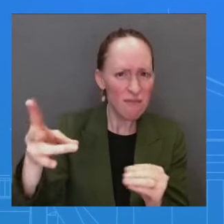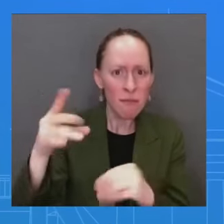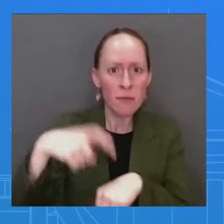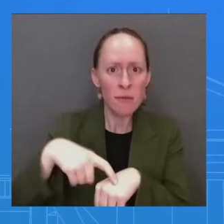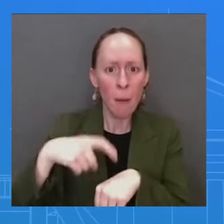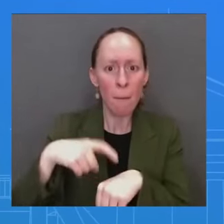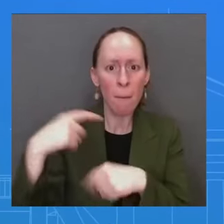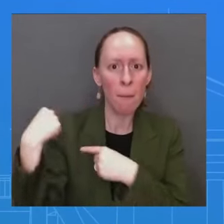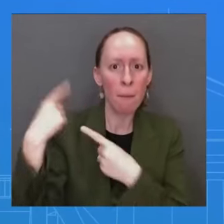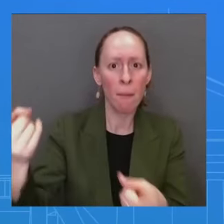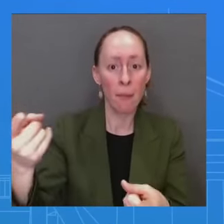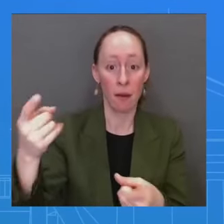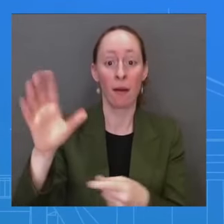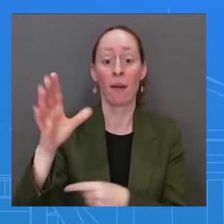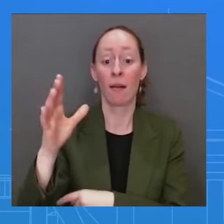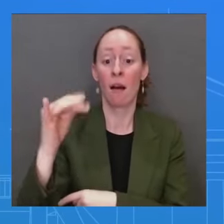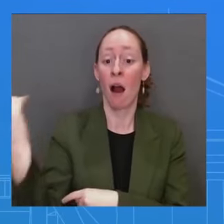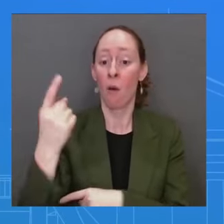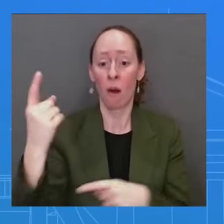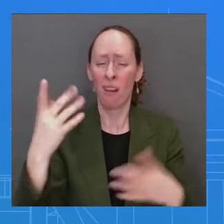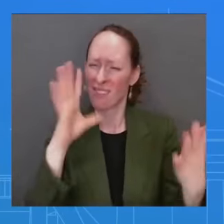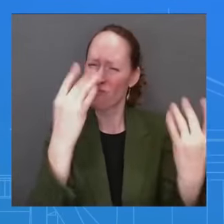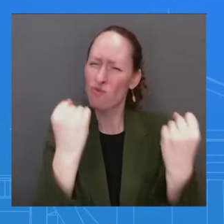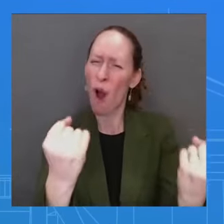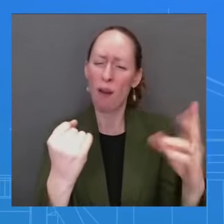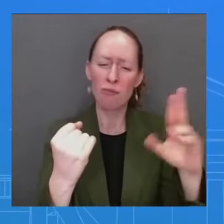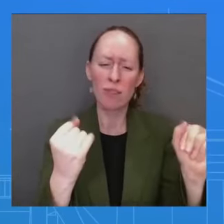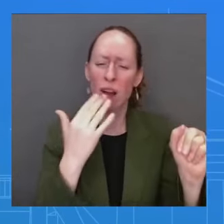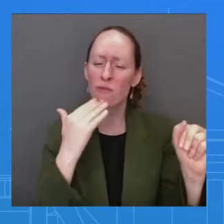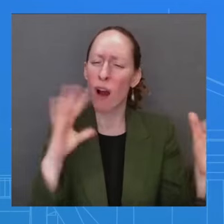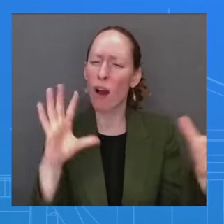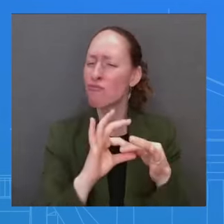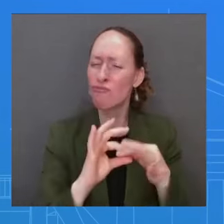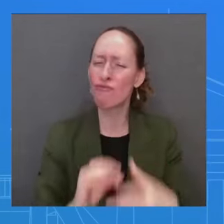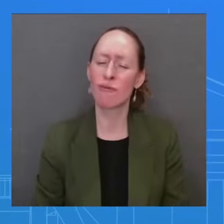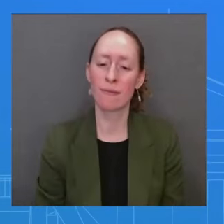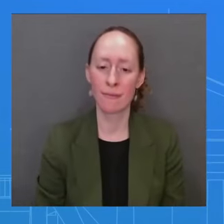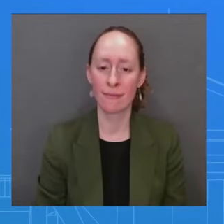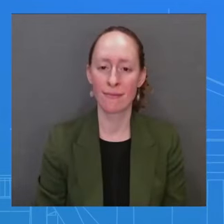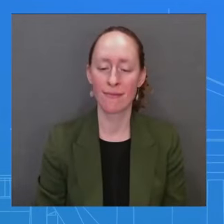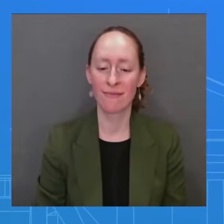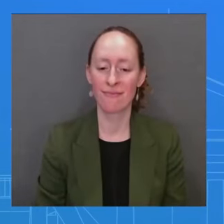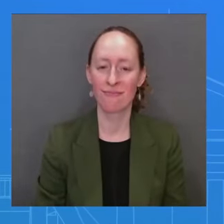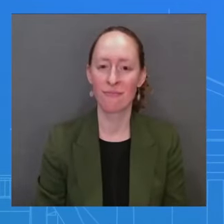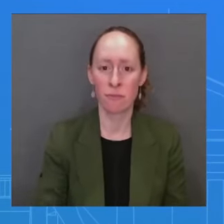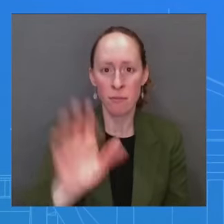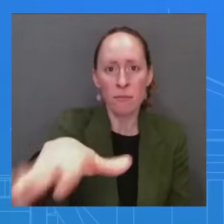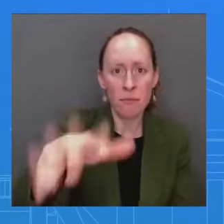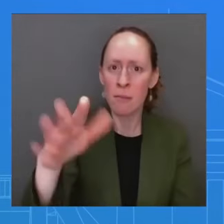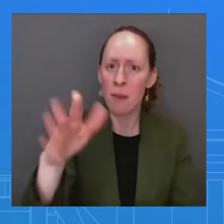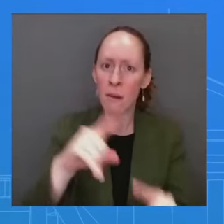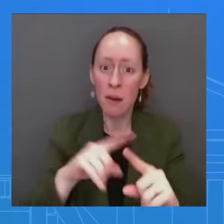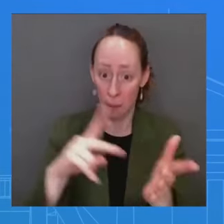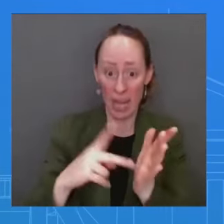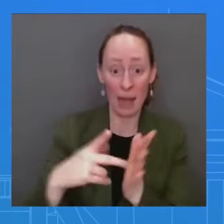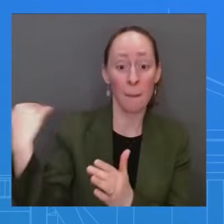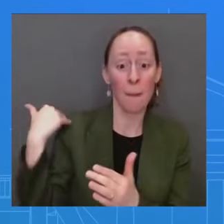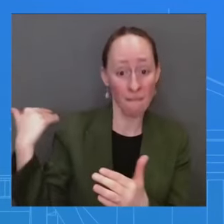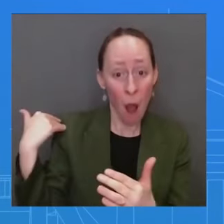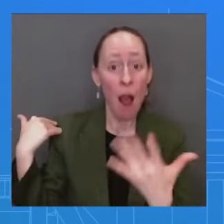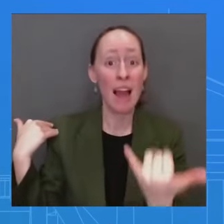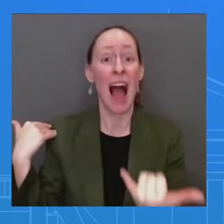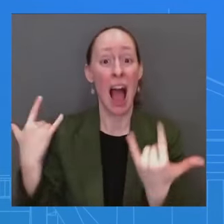say the president's relationship with Netanyahu is as strong today as it was at the beginning of the conflict? What I'm saying is you can't judge